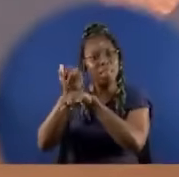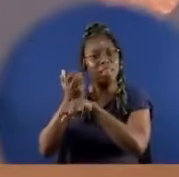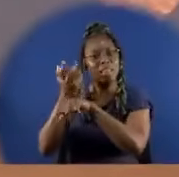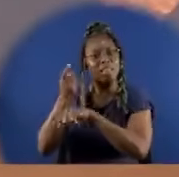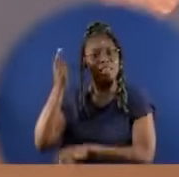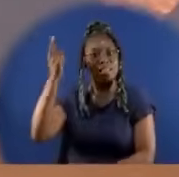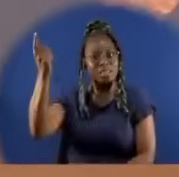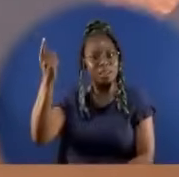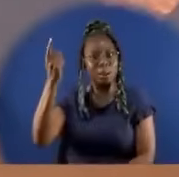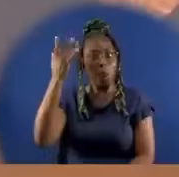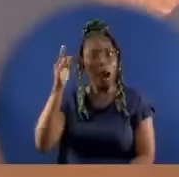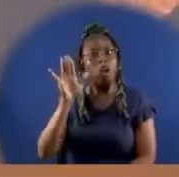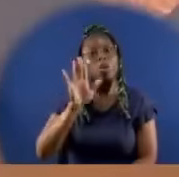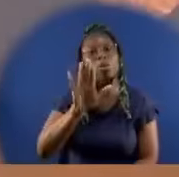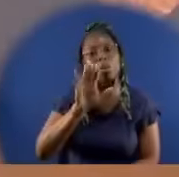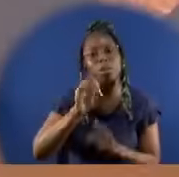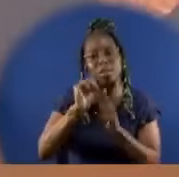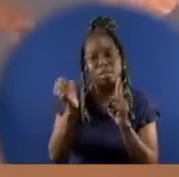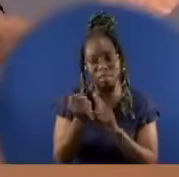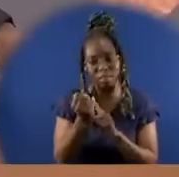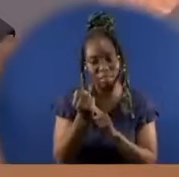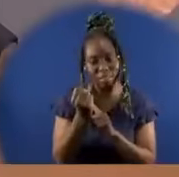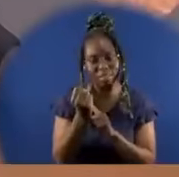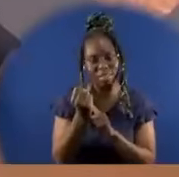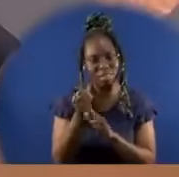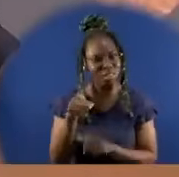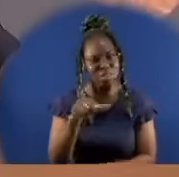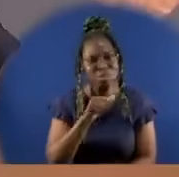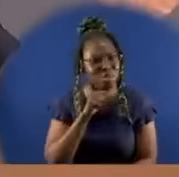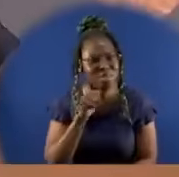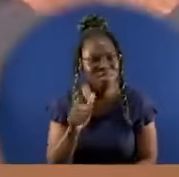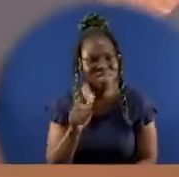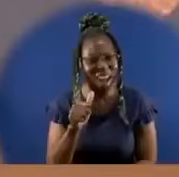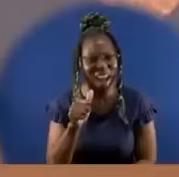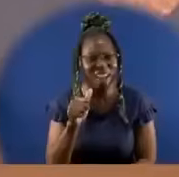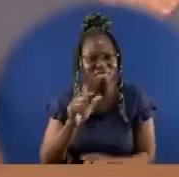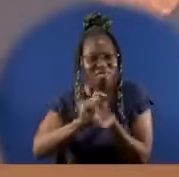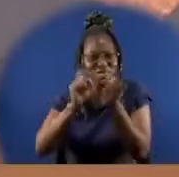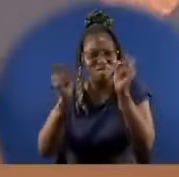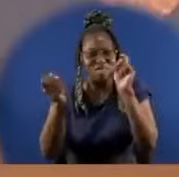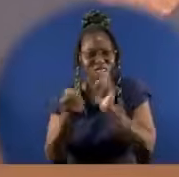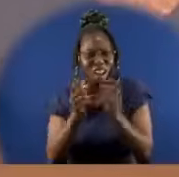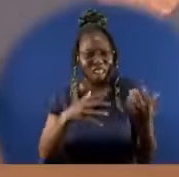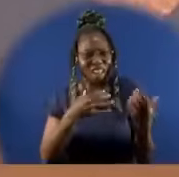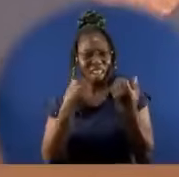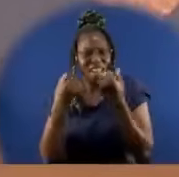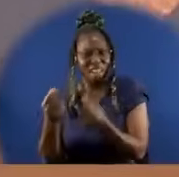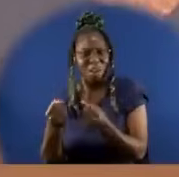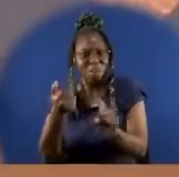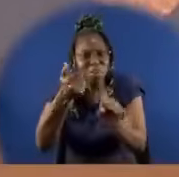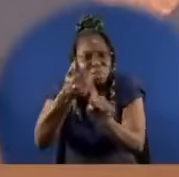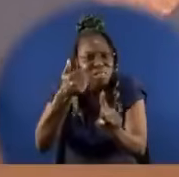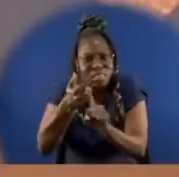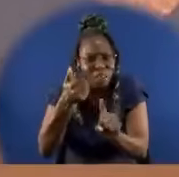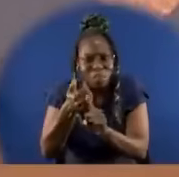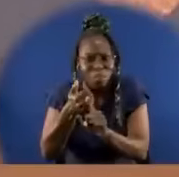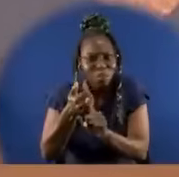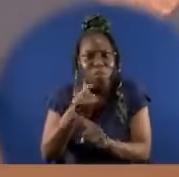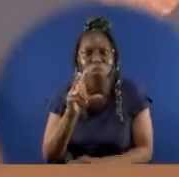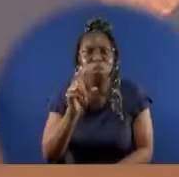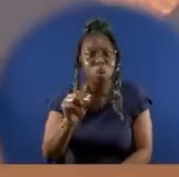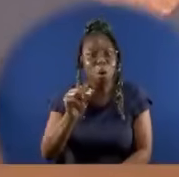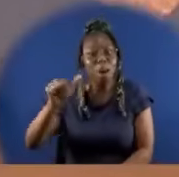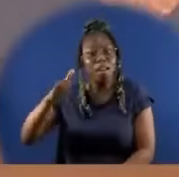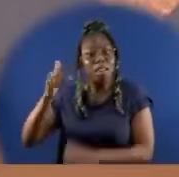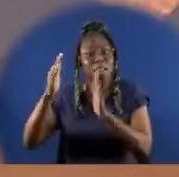Jesus about your situation. Come here. You ain't no self-made man. You ain't no self-made woman. You had somebody talking